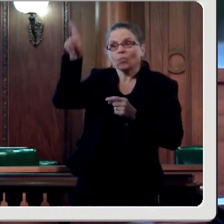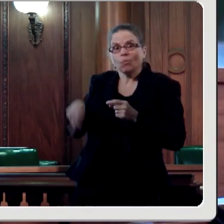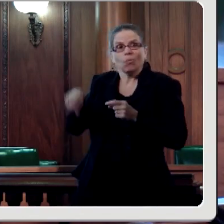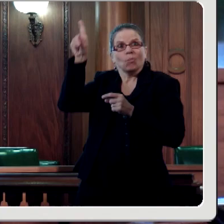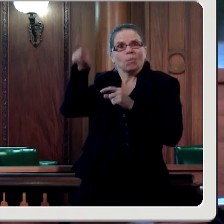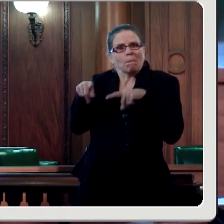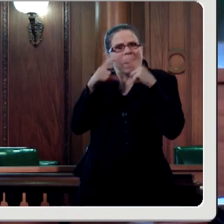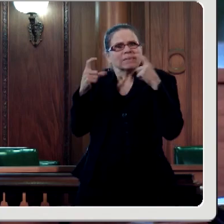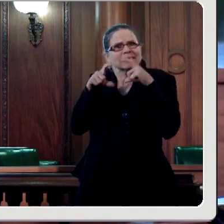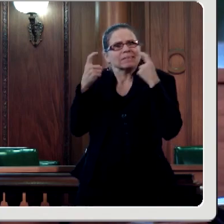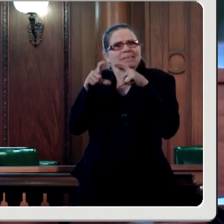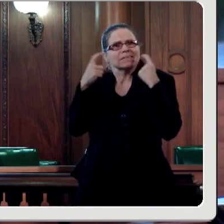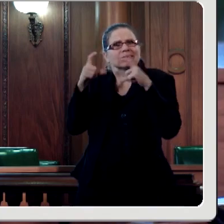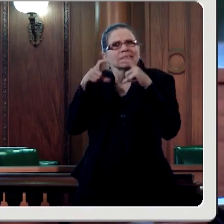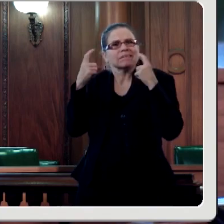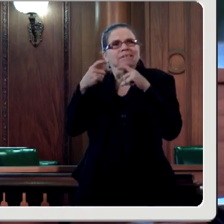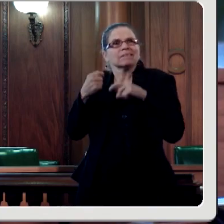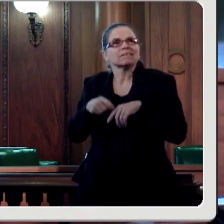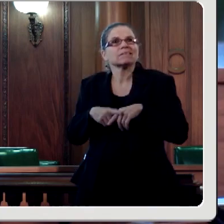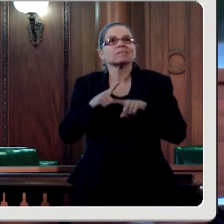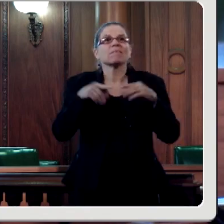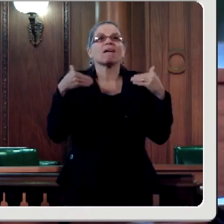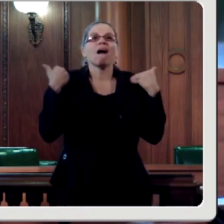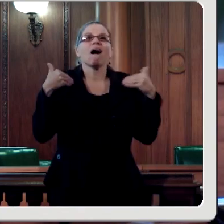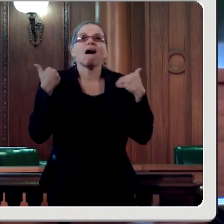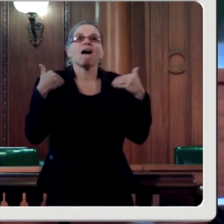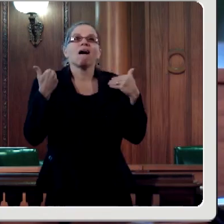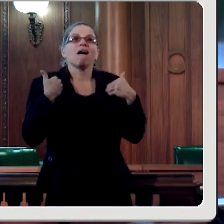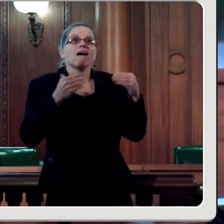mask on whatsoever, out and about.